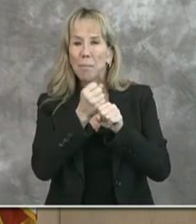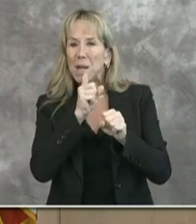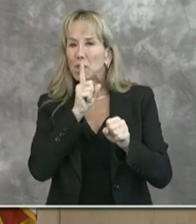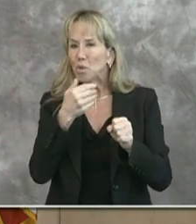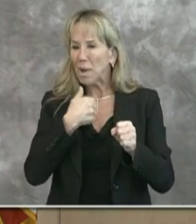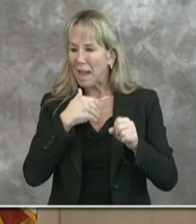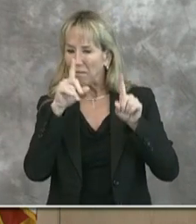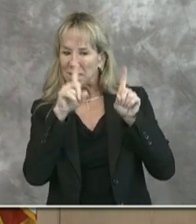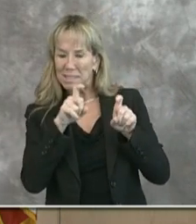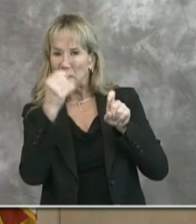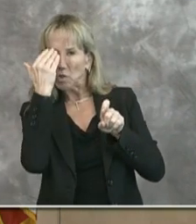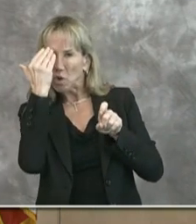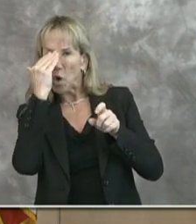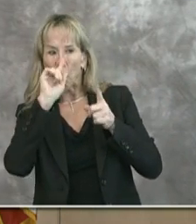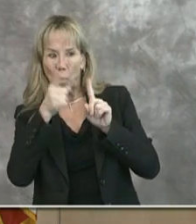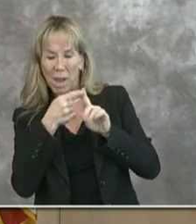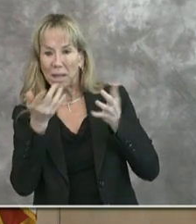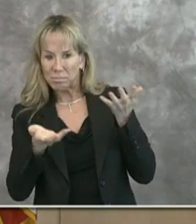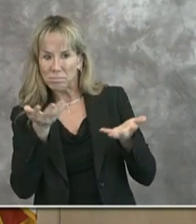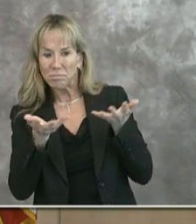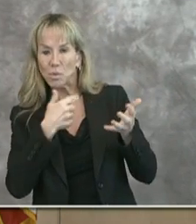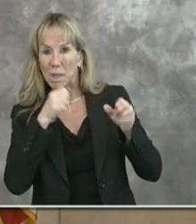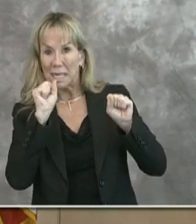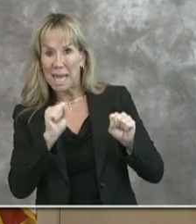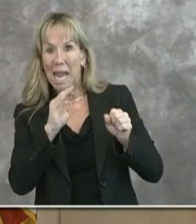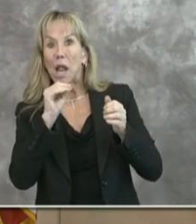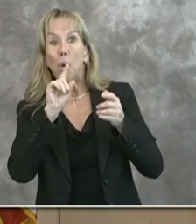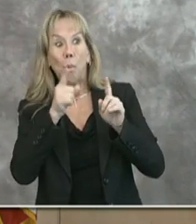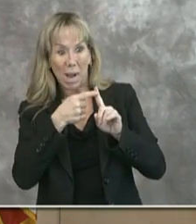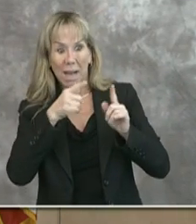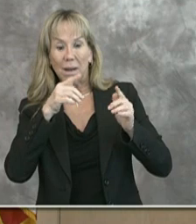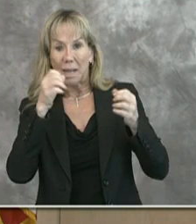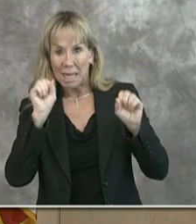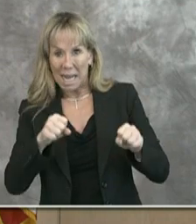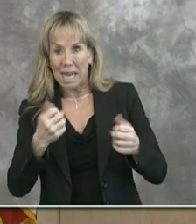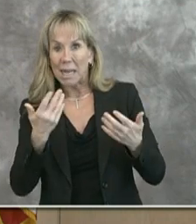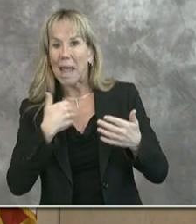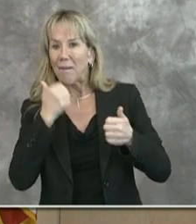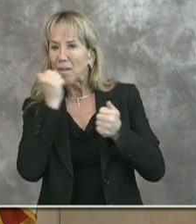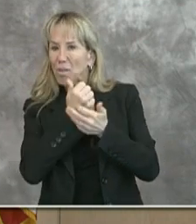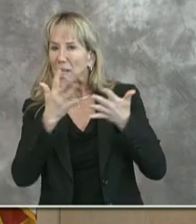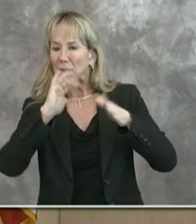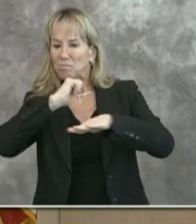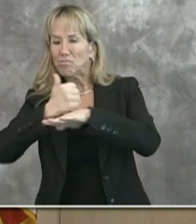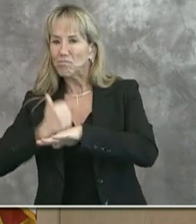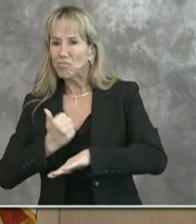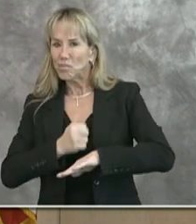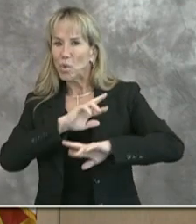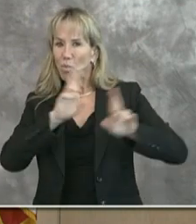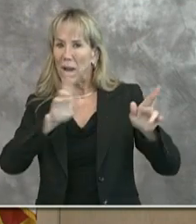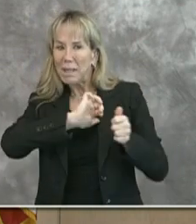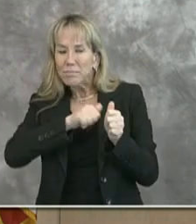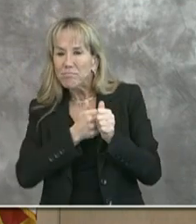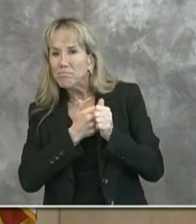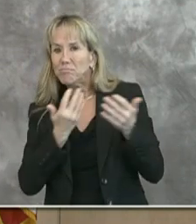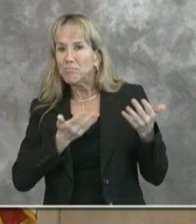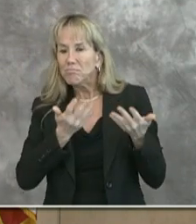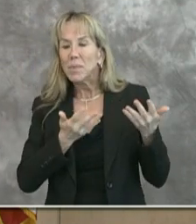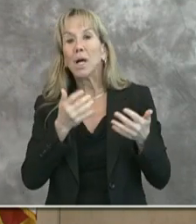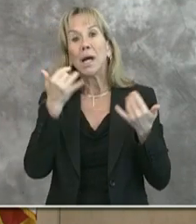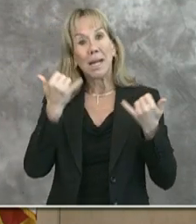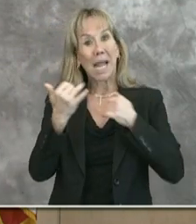and infrastructure built in to accommodate it. And so it is vital to know that everyone at the county is working very hard to prepare